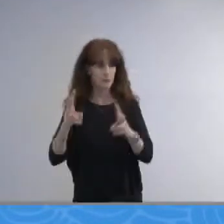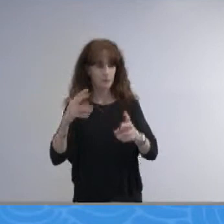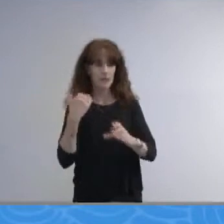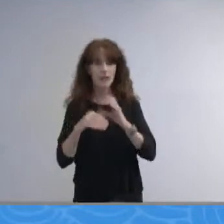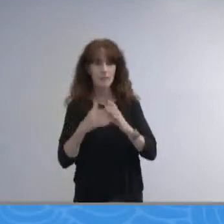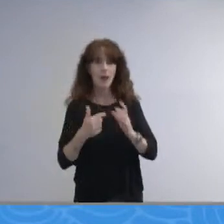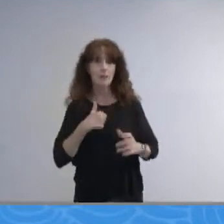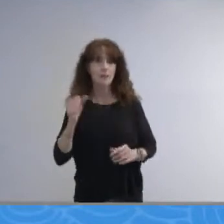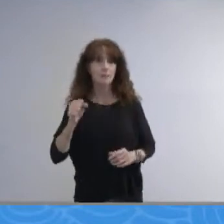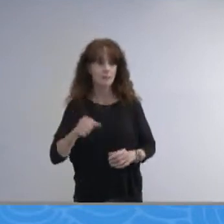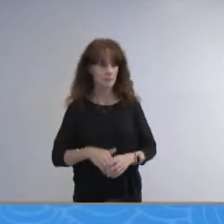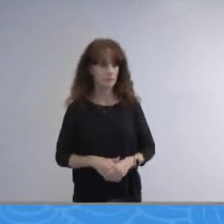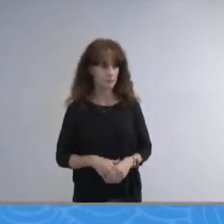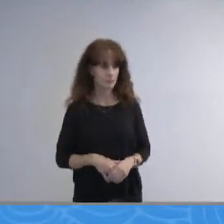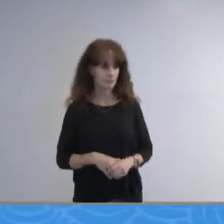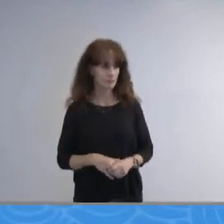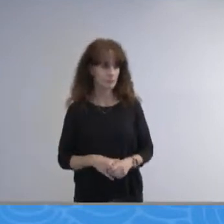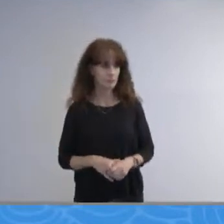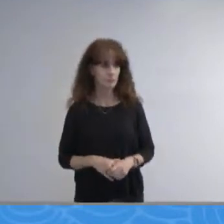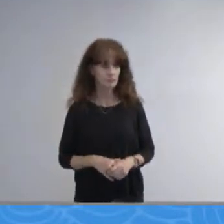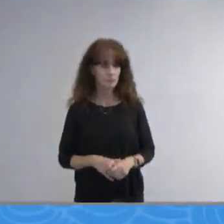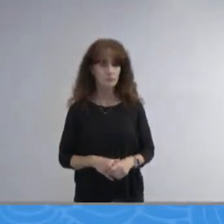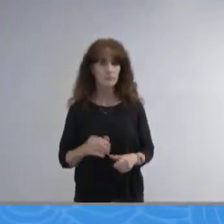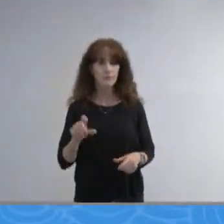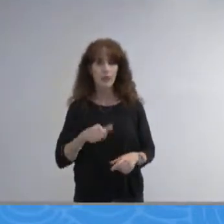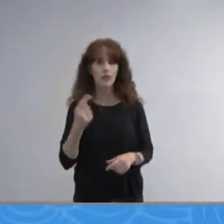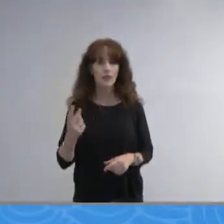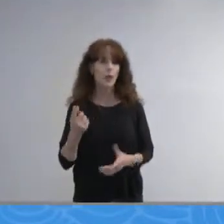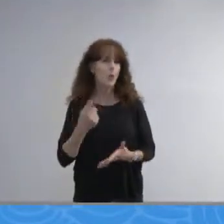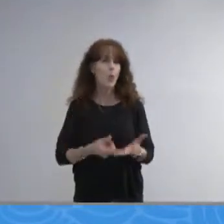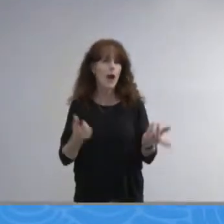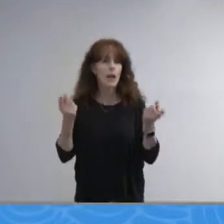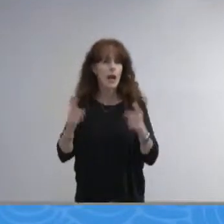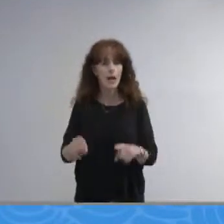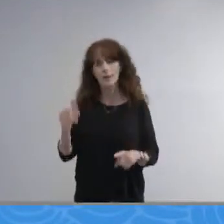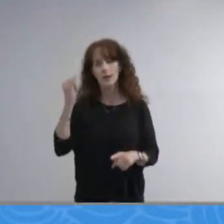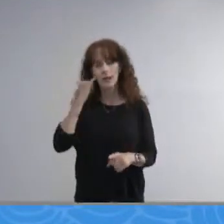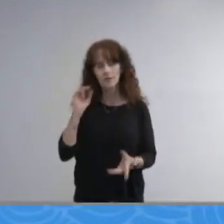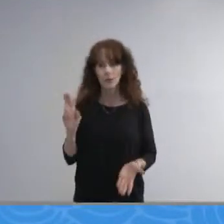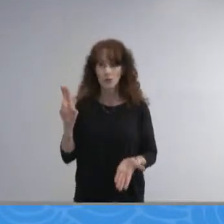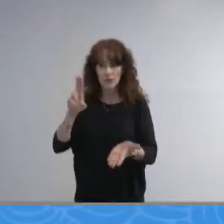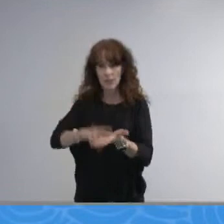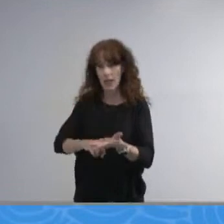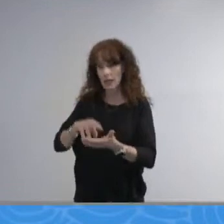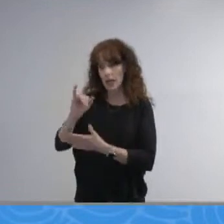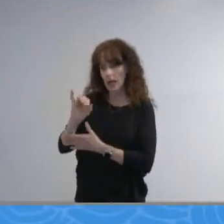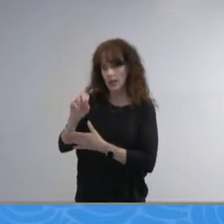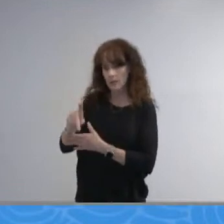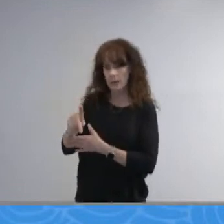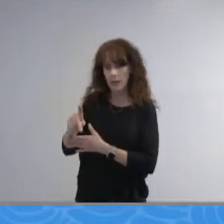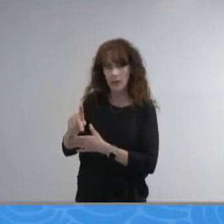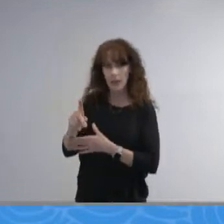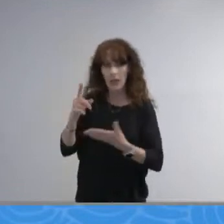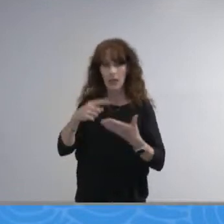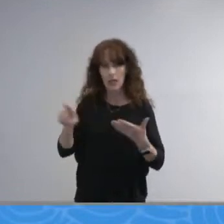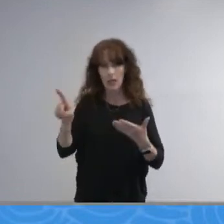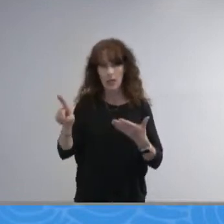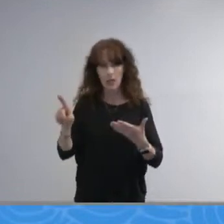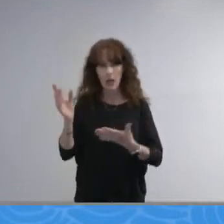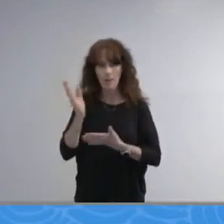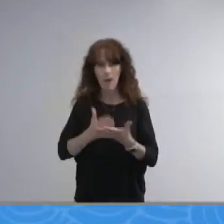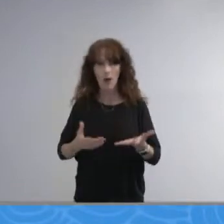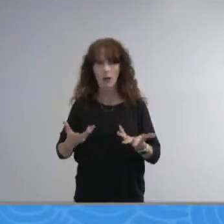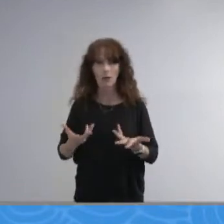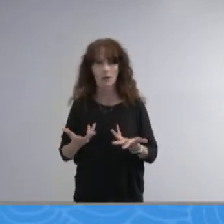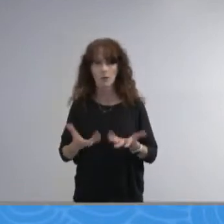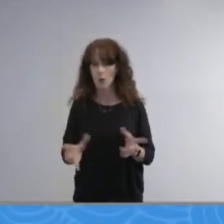chat. Okay. Then another one, what happens if you sign the IEP but check off that there are parts you do